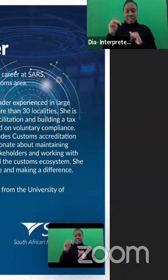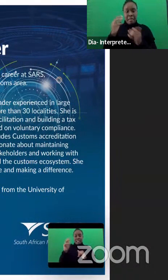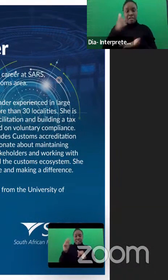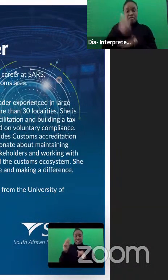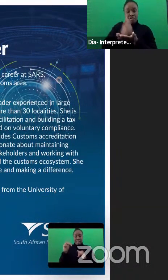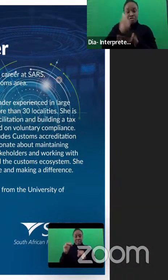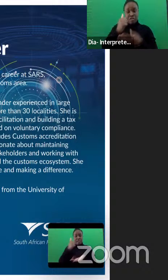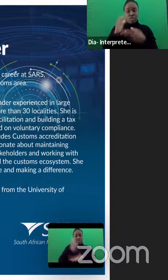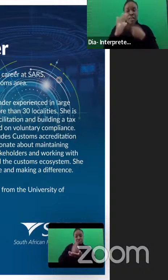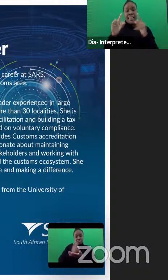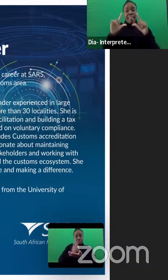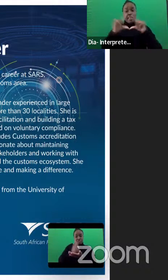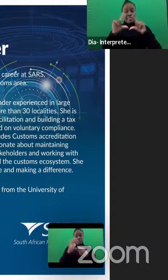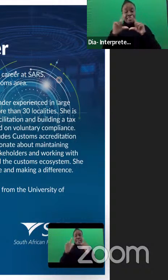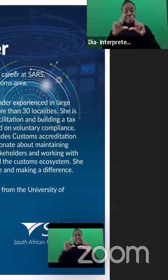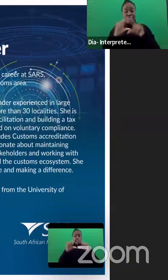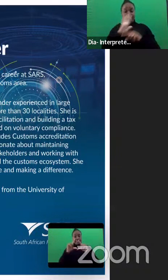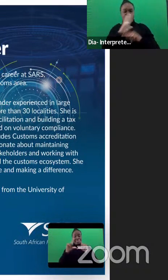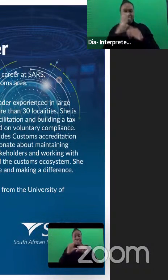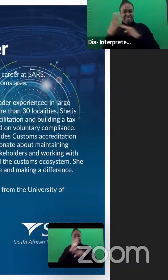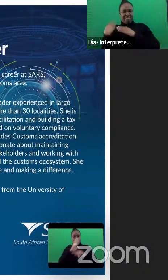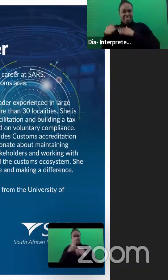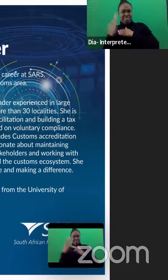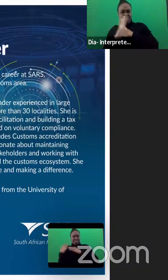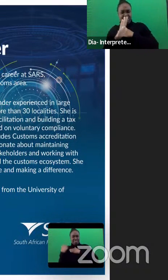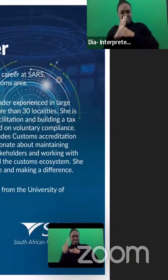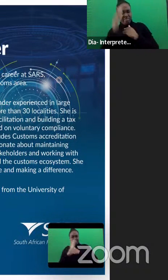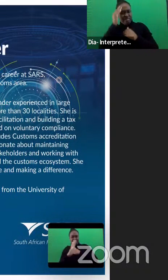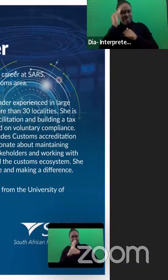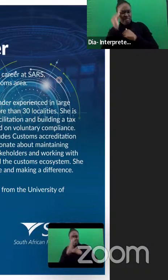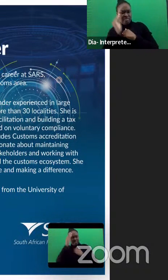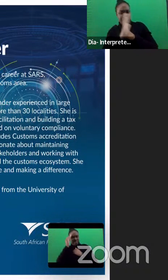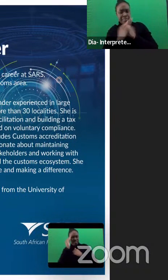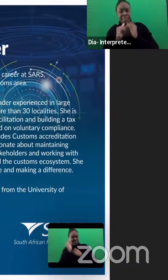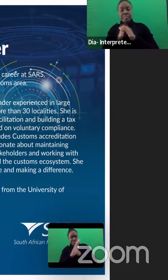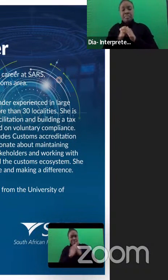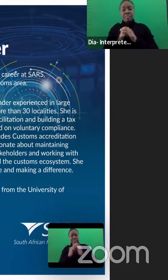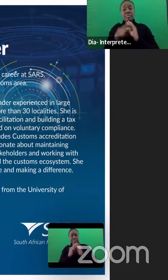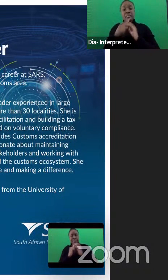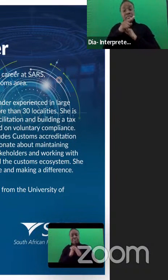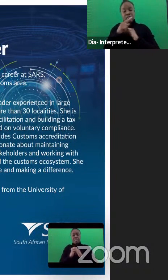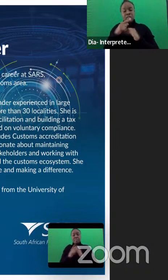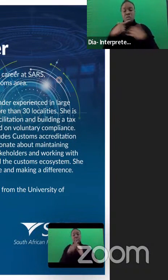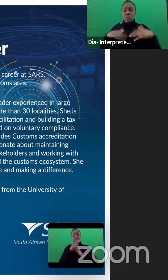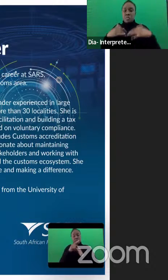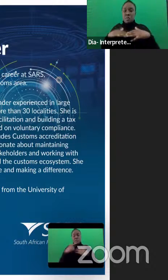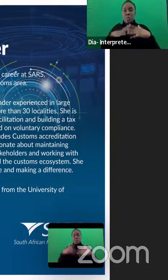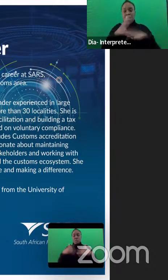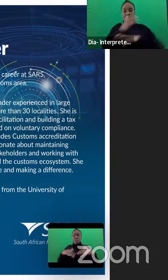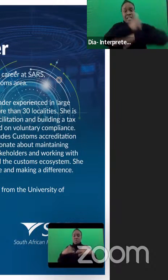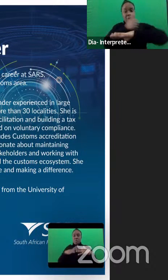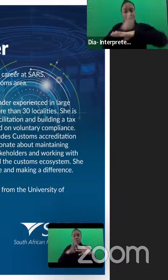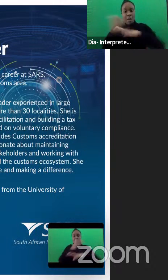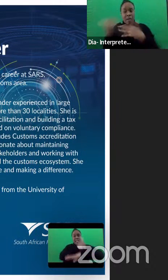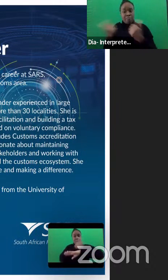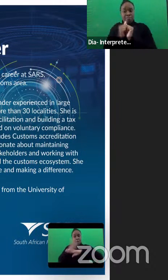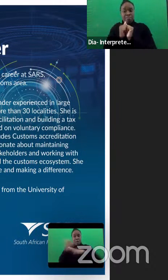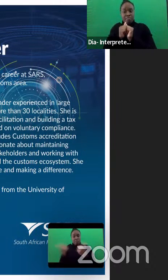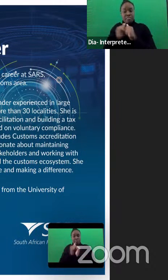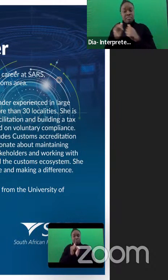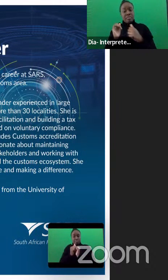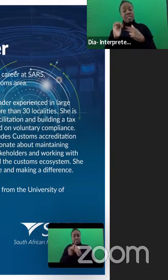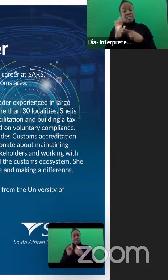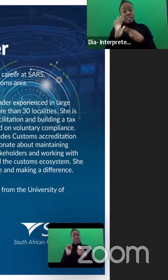is passionate about maintaining positive relations with stakeholders and working with and through them to